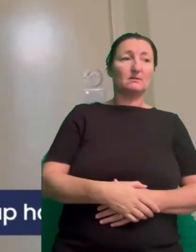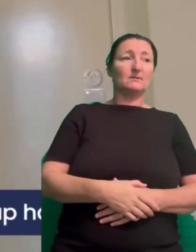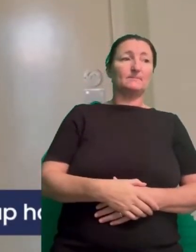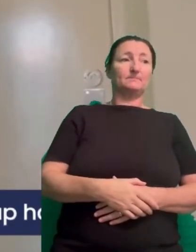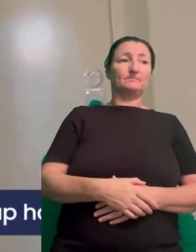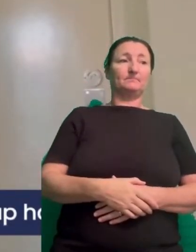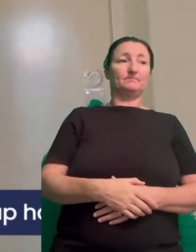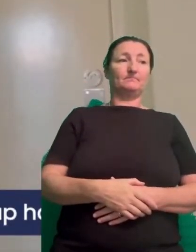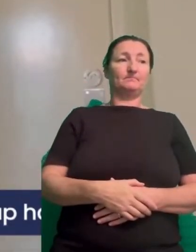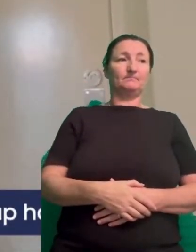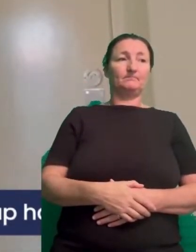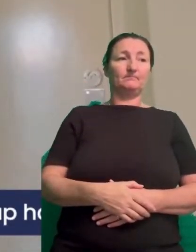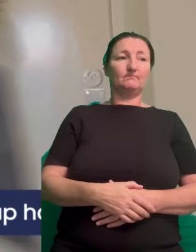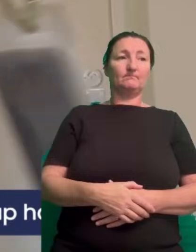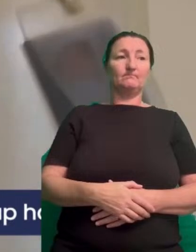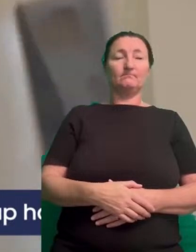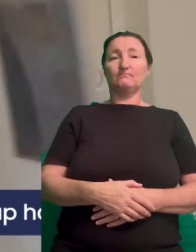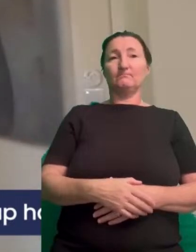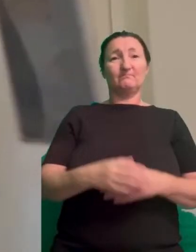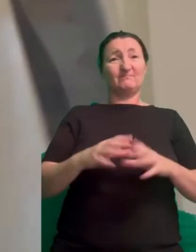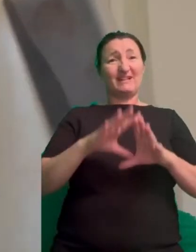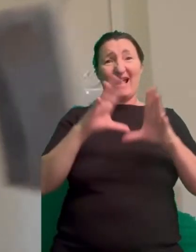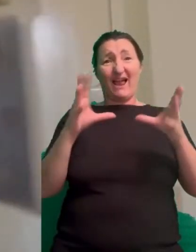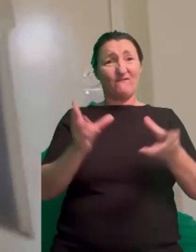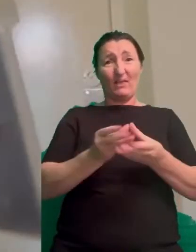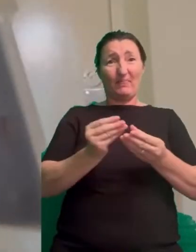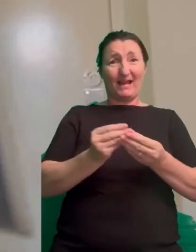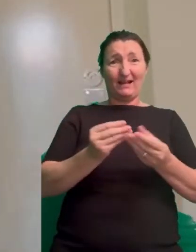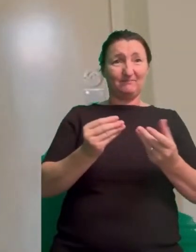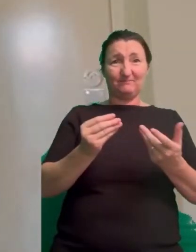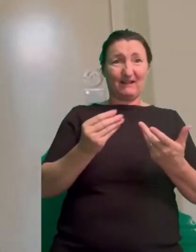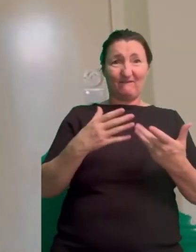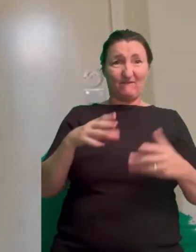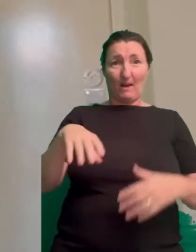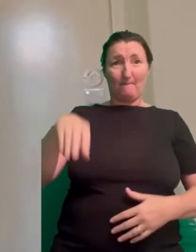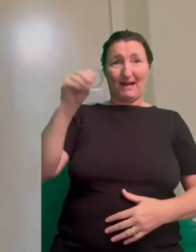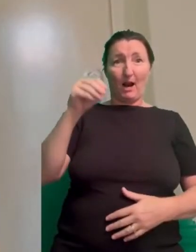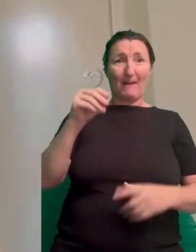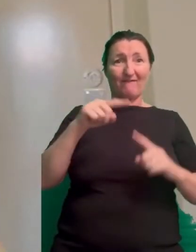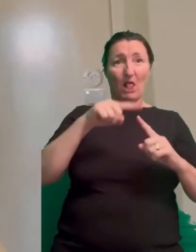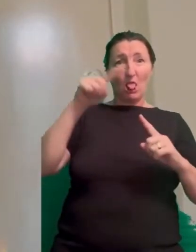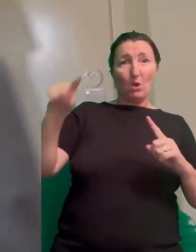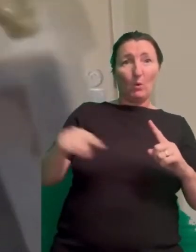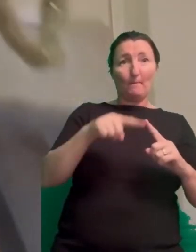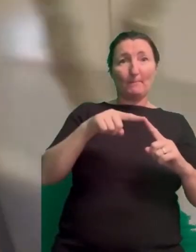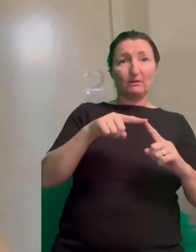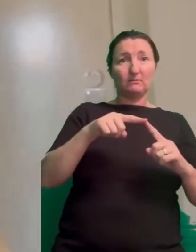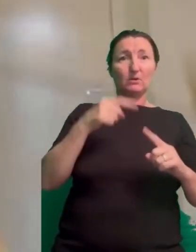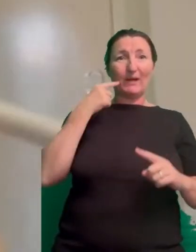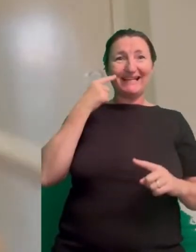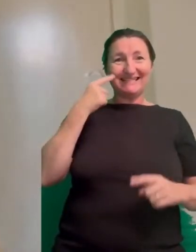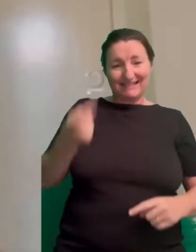everything I have pretty much that I need to pick up has a loop on it so that I can grab it with my stick.